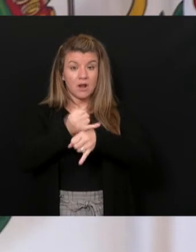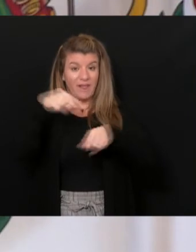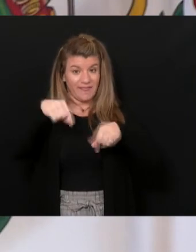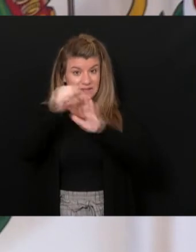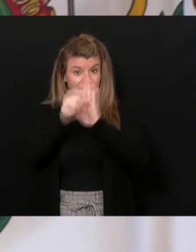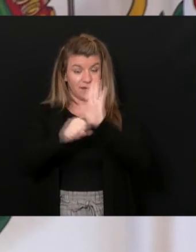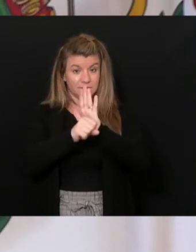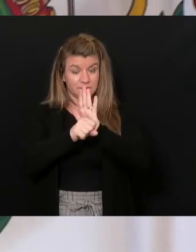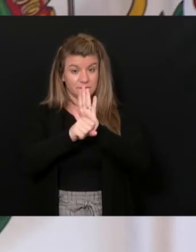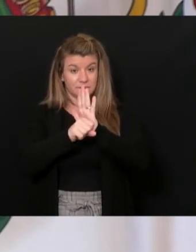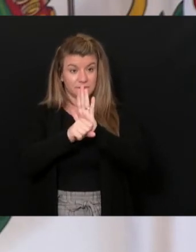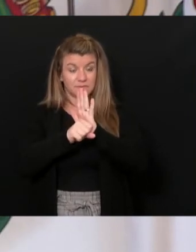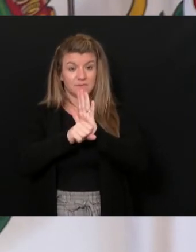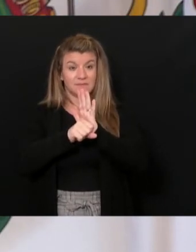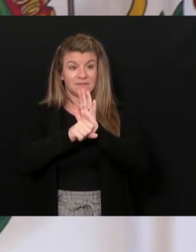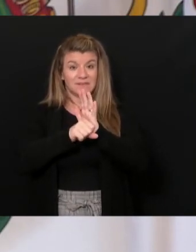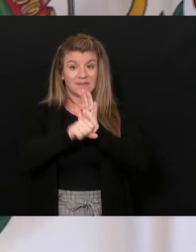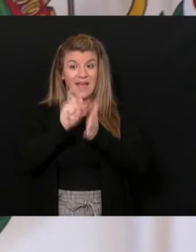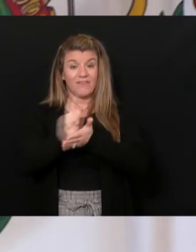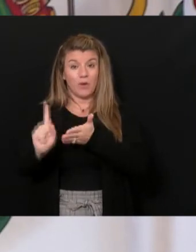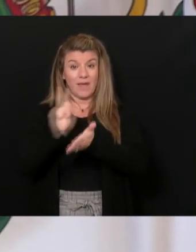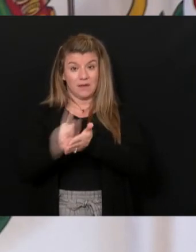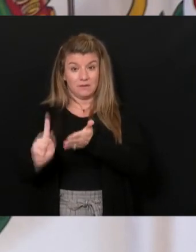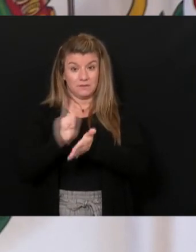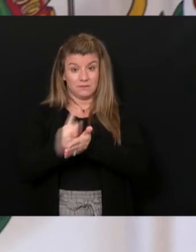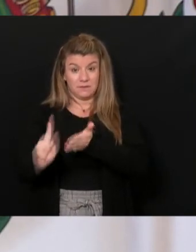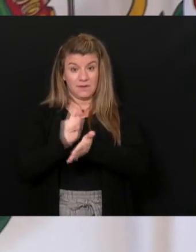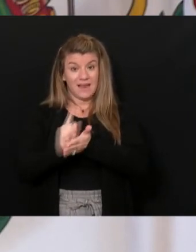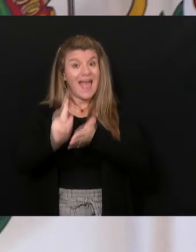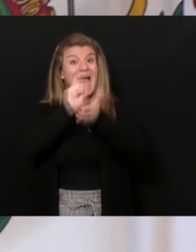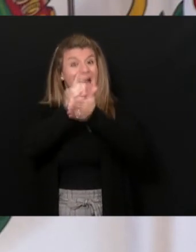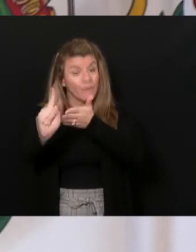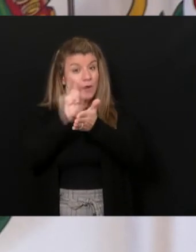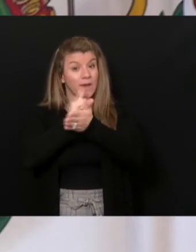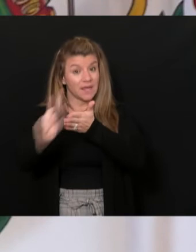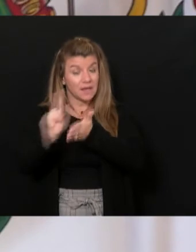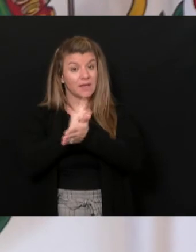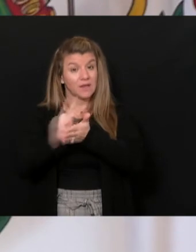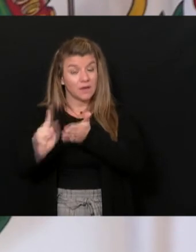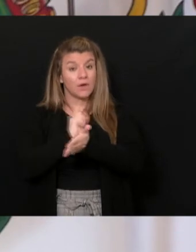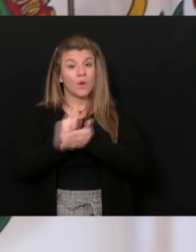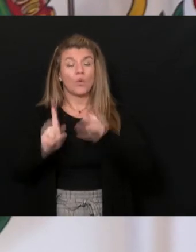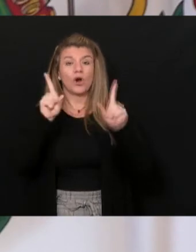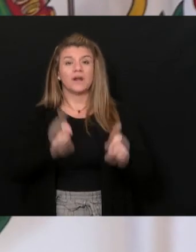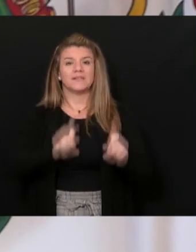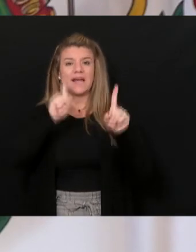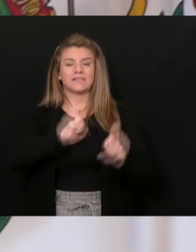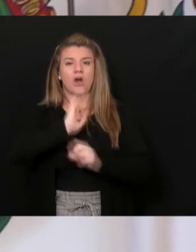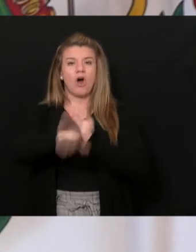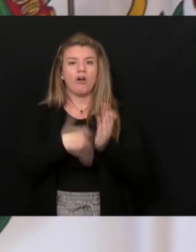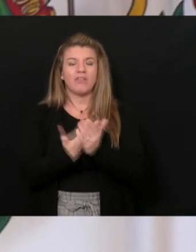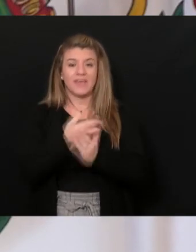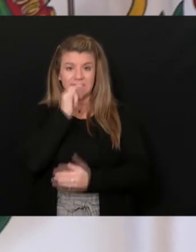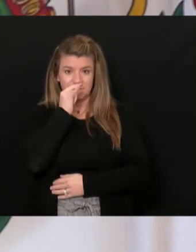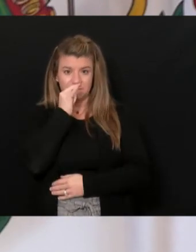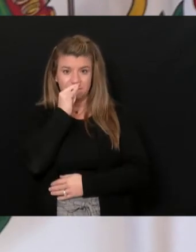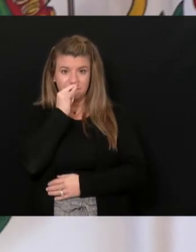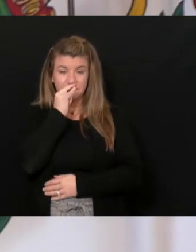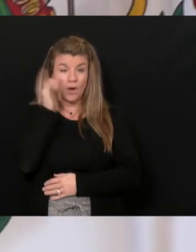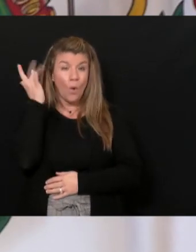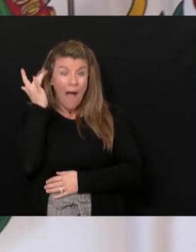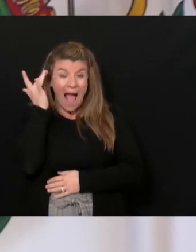state every single week. Every week, we're going to test all of our kids.